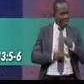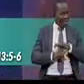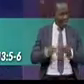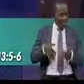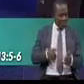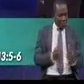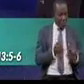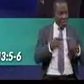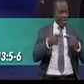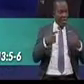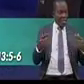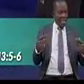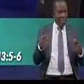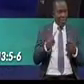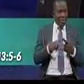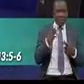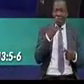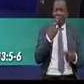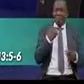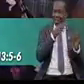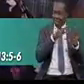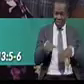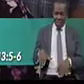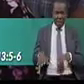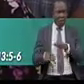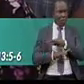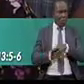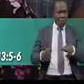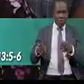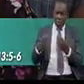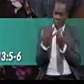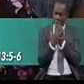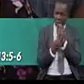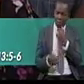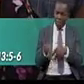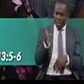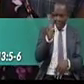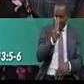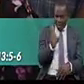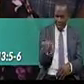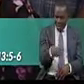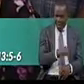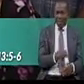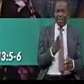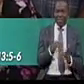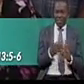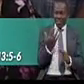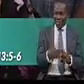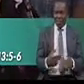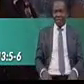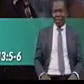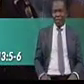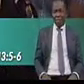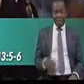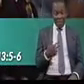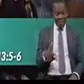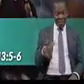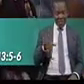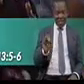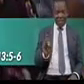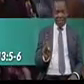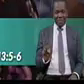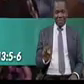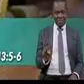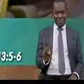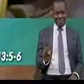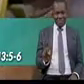them. I said, don't follow them. Look at verse 30. In verse 30, it